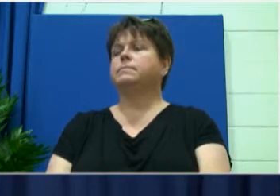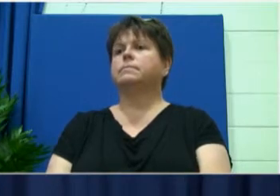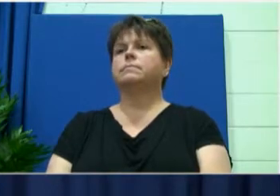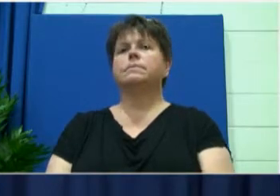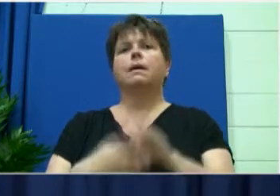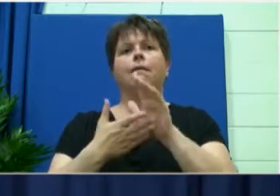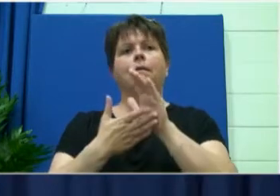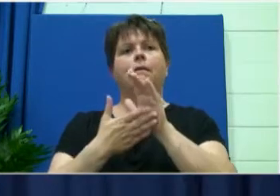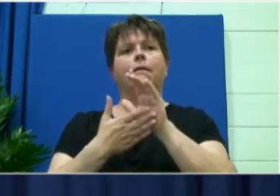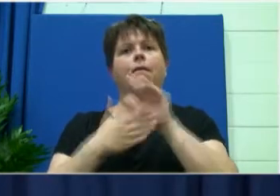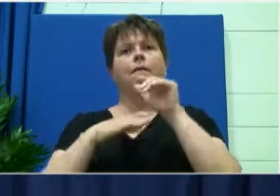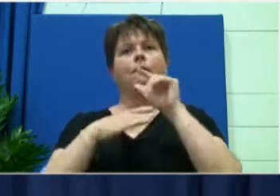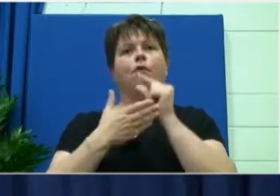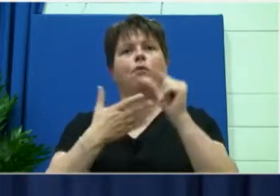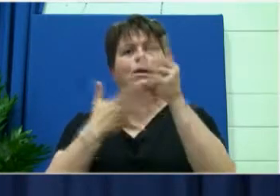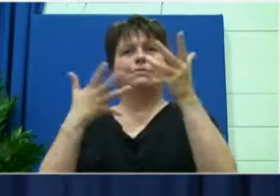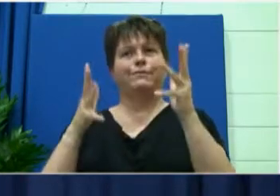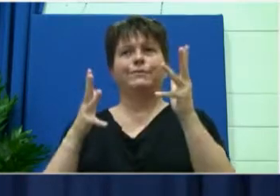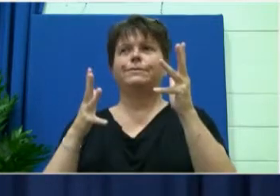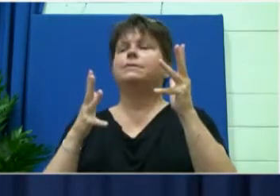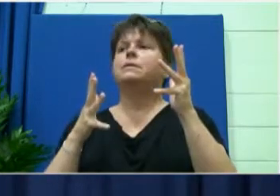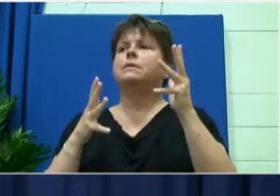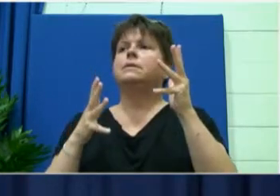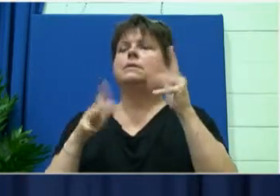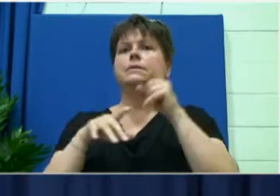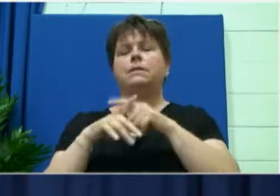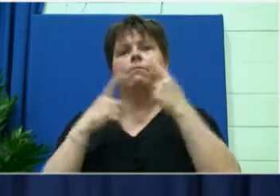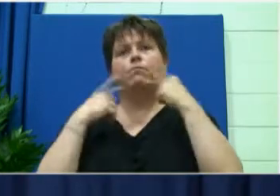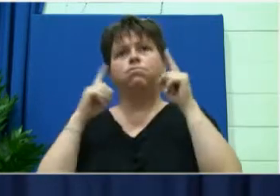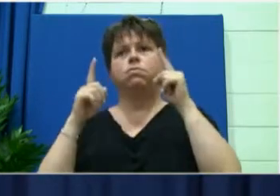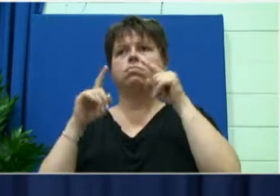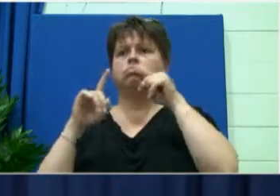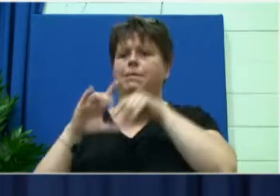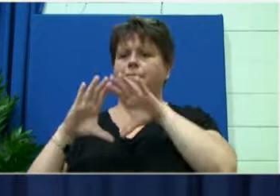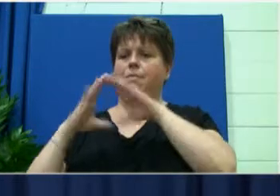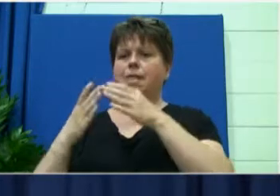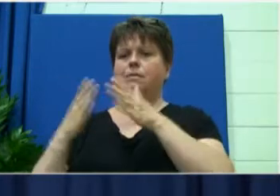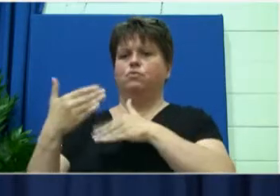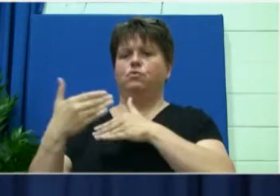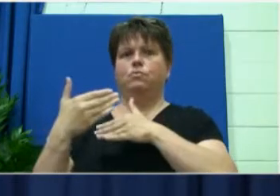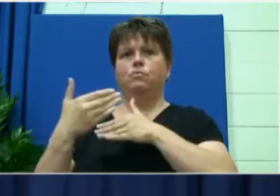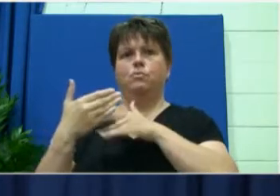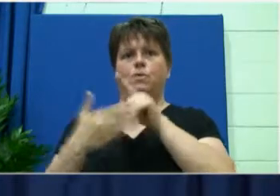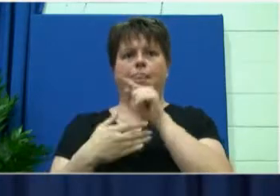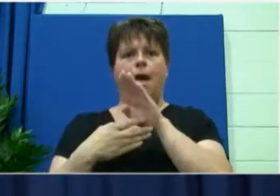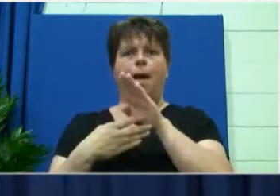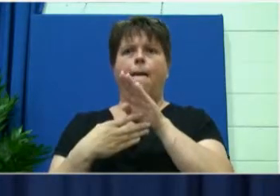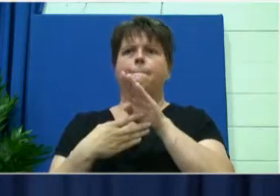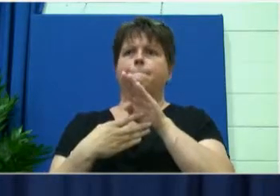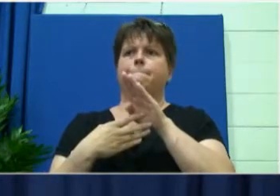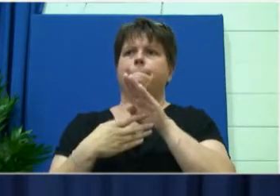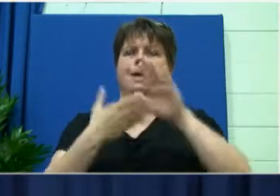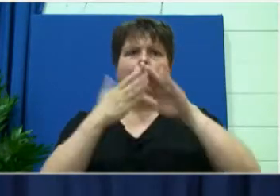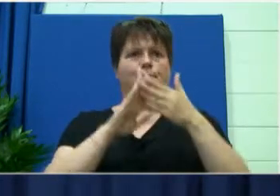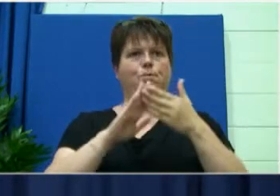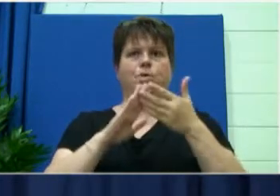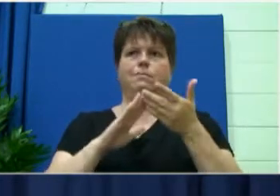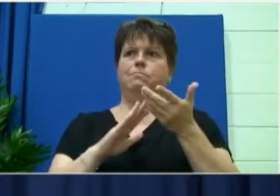Commencement is a celebration of accomplishment, both in the classroom, in your laboratories, as well as in the